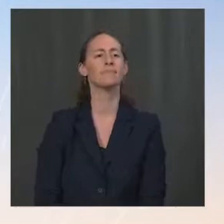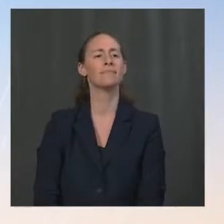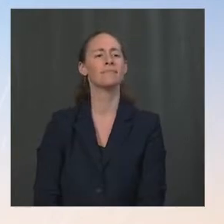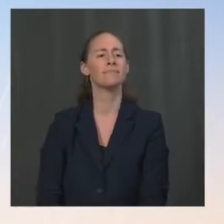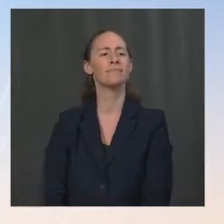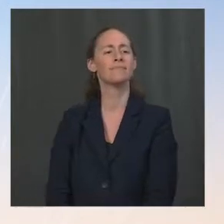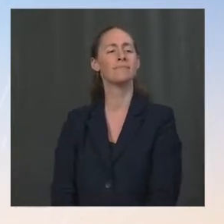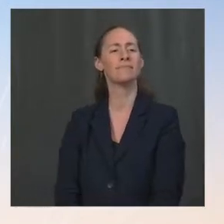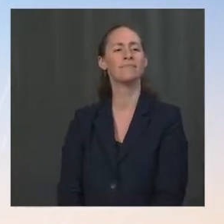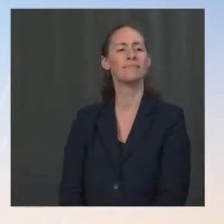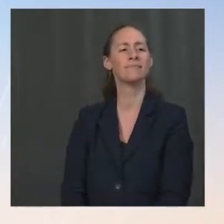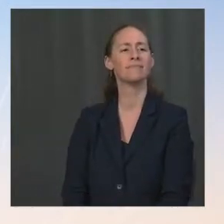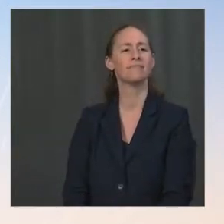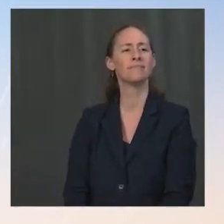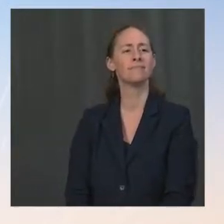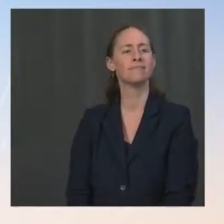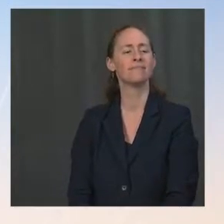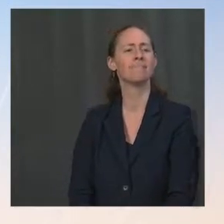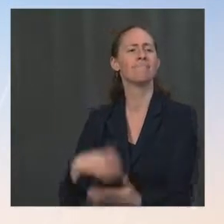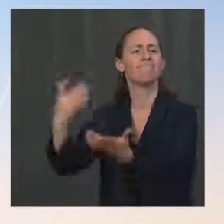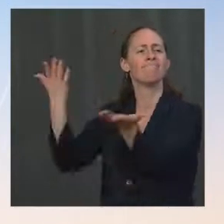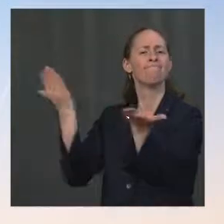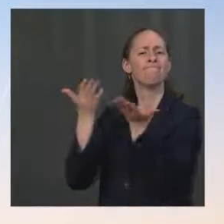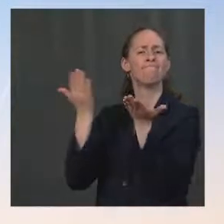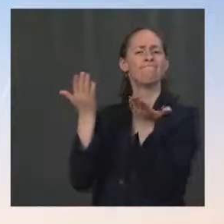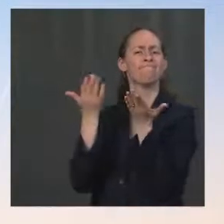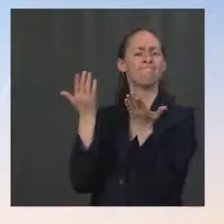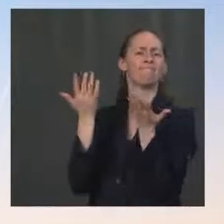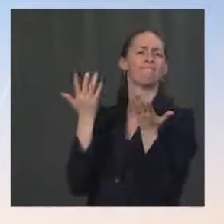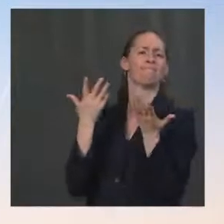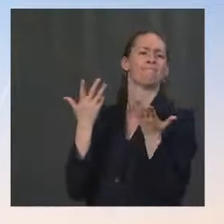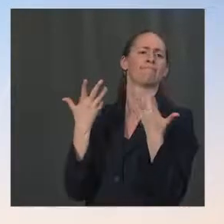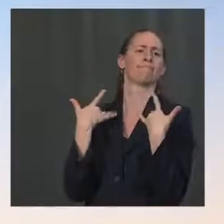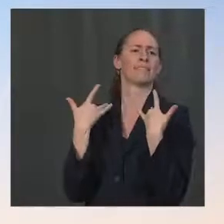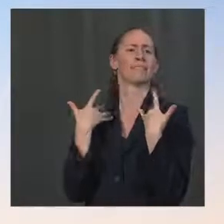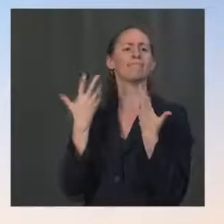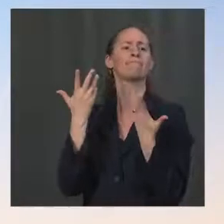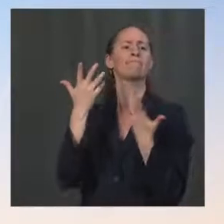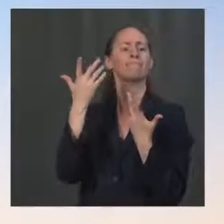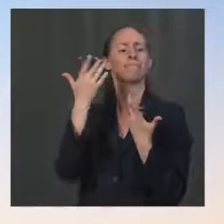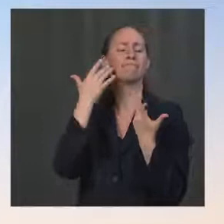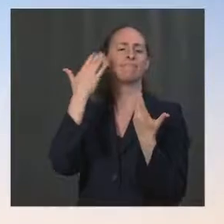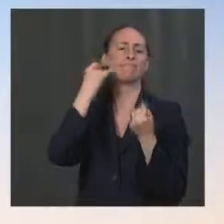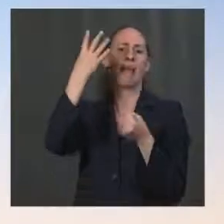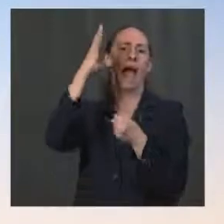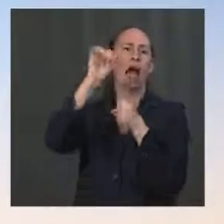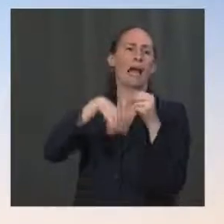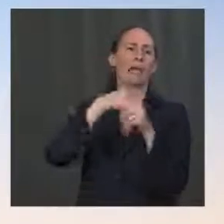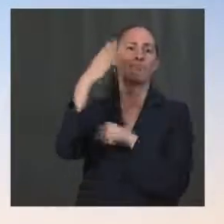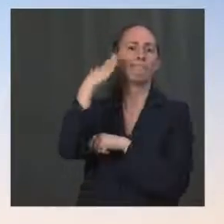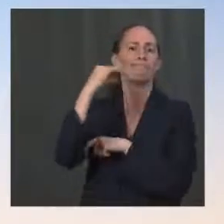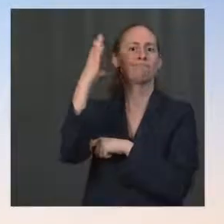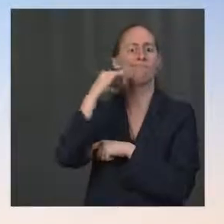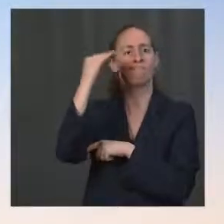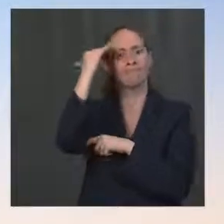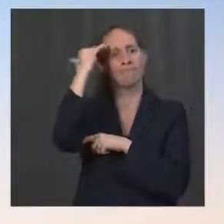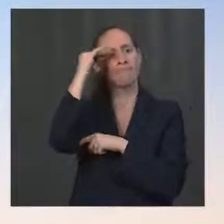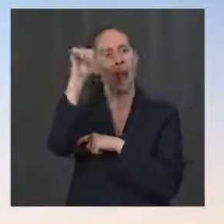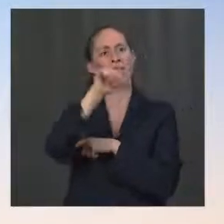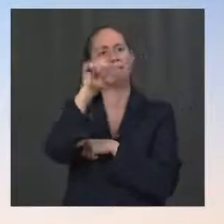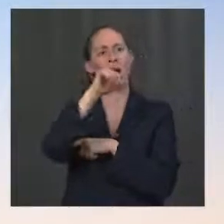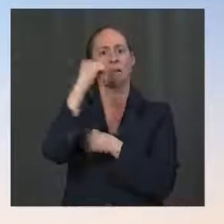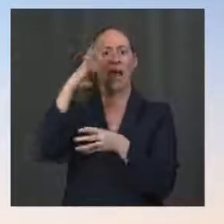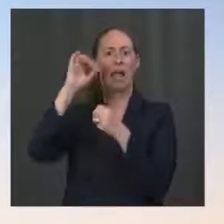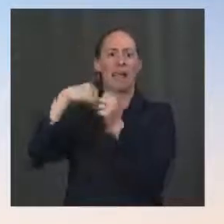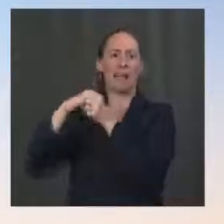with people who've had a long experience with Afghanistan, many of them dating back years, if not, decades. Including the